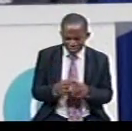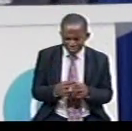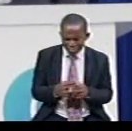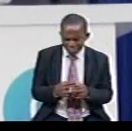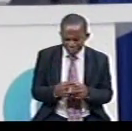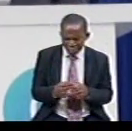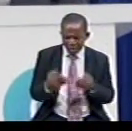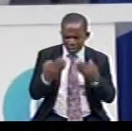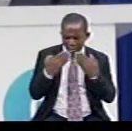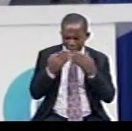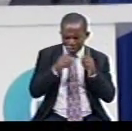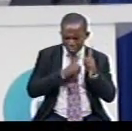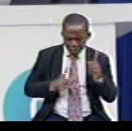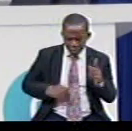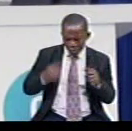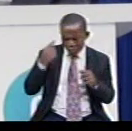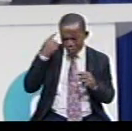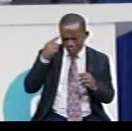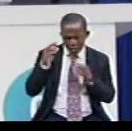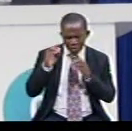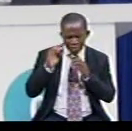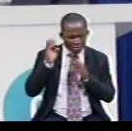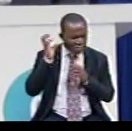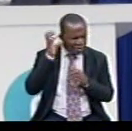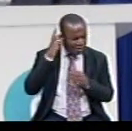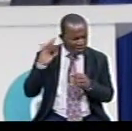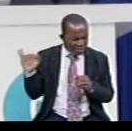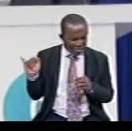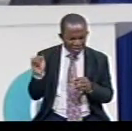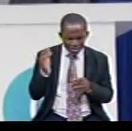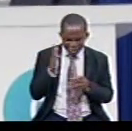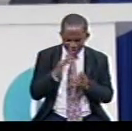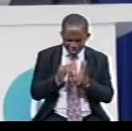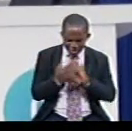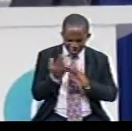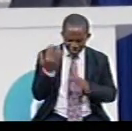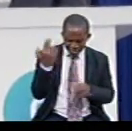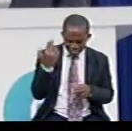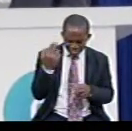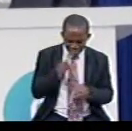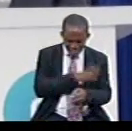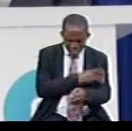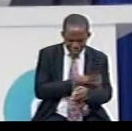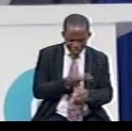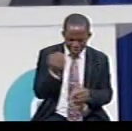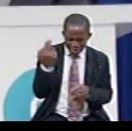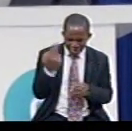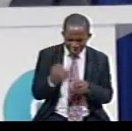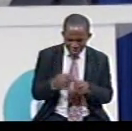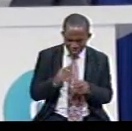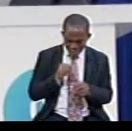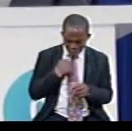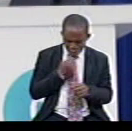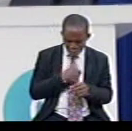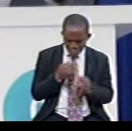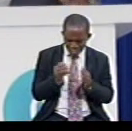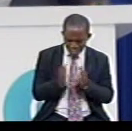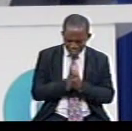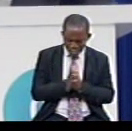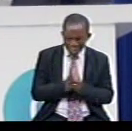Thank you, Lord, for hearing. In Jesus' mighty name we pray.